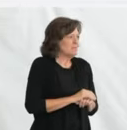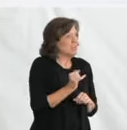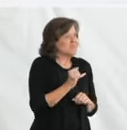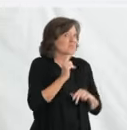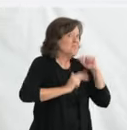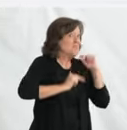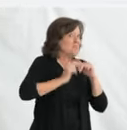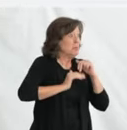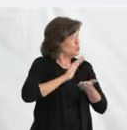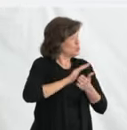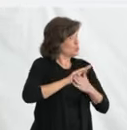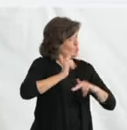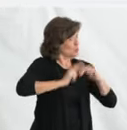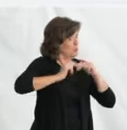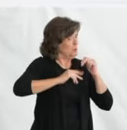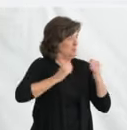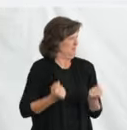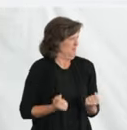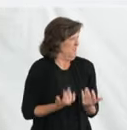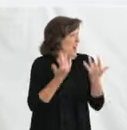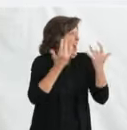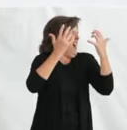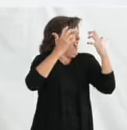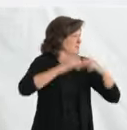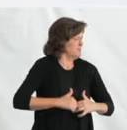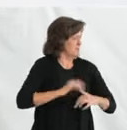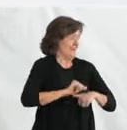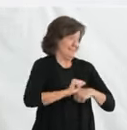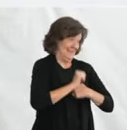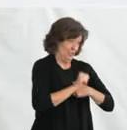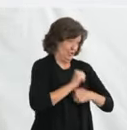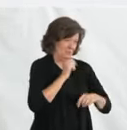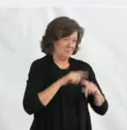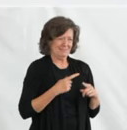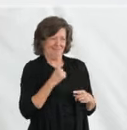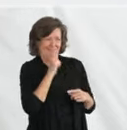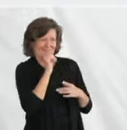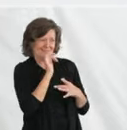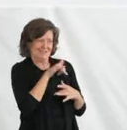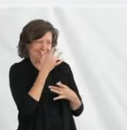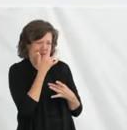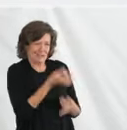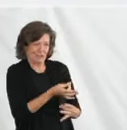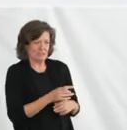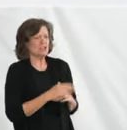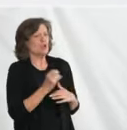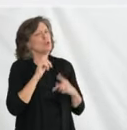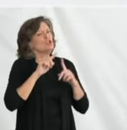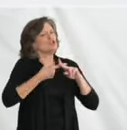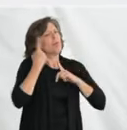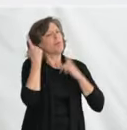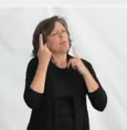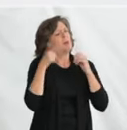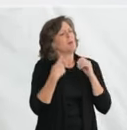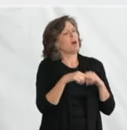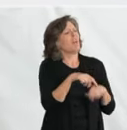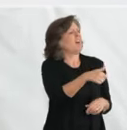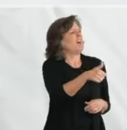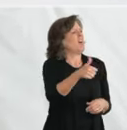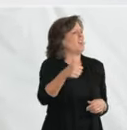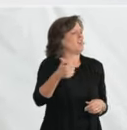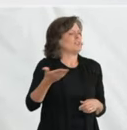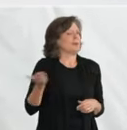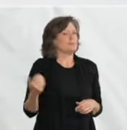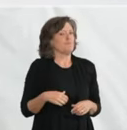finding out if Mrs. Baird was Wonder Woman. So our interest started to flag. We started to think about other things. There was a kid in our class who had a